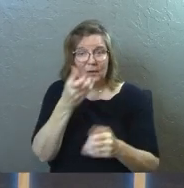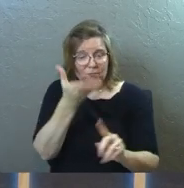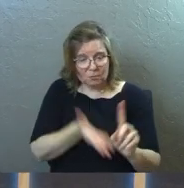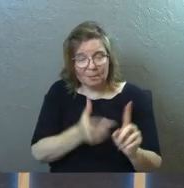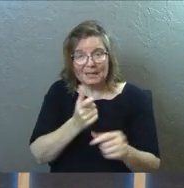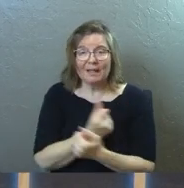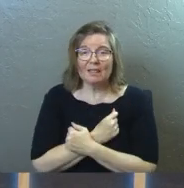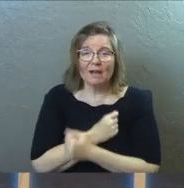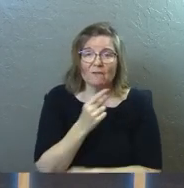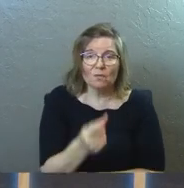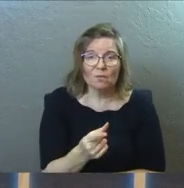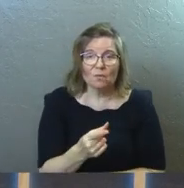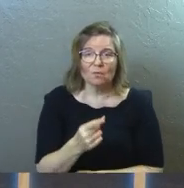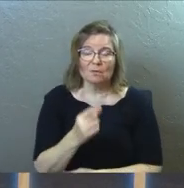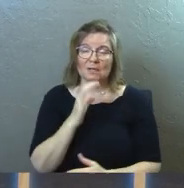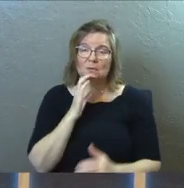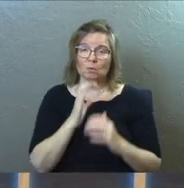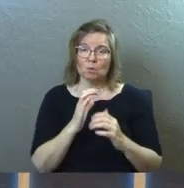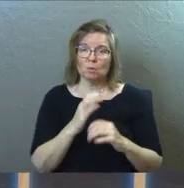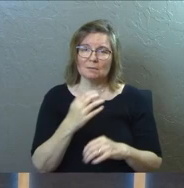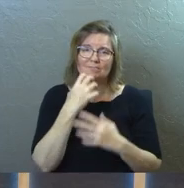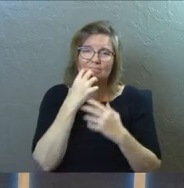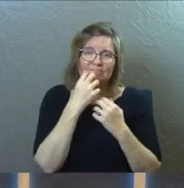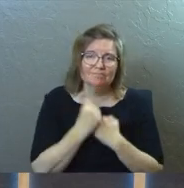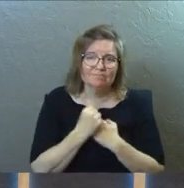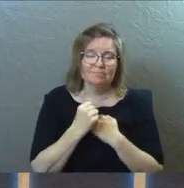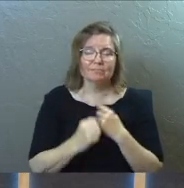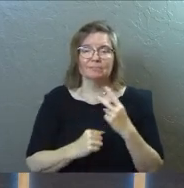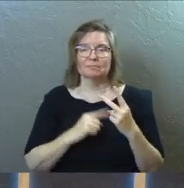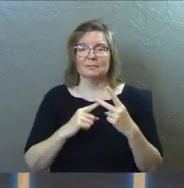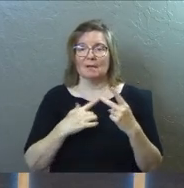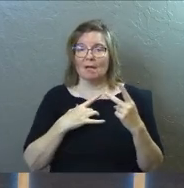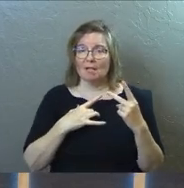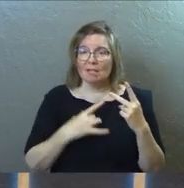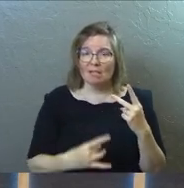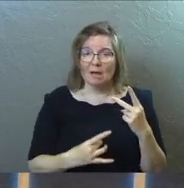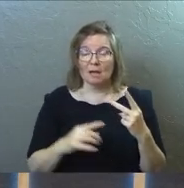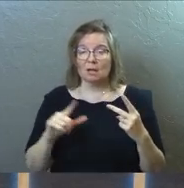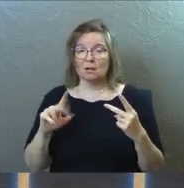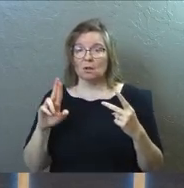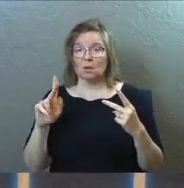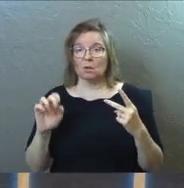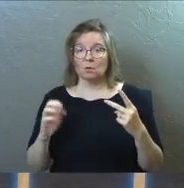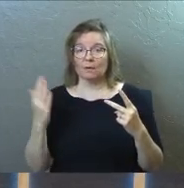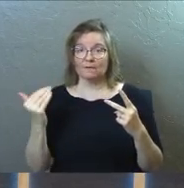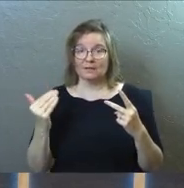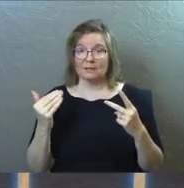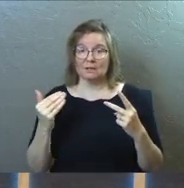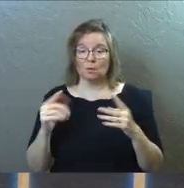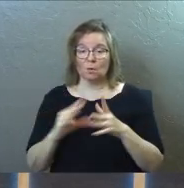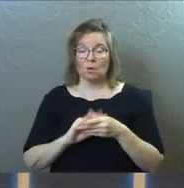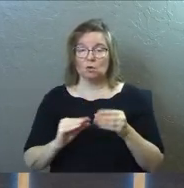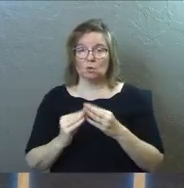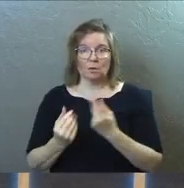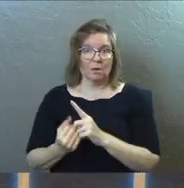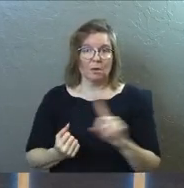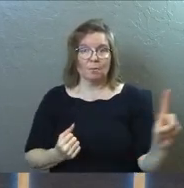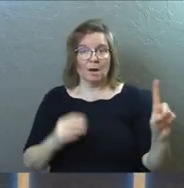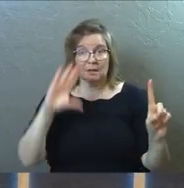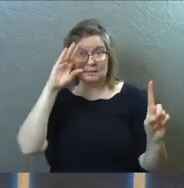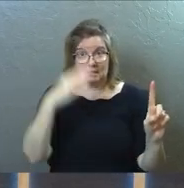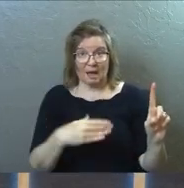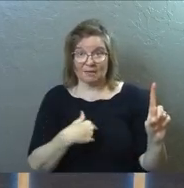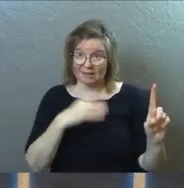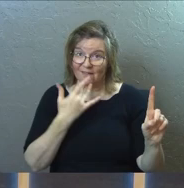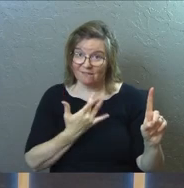he loves you. It's communicating passion. It's communicating like, even in Luke 15 with the story of the prodigal son, is one of our